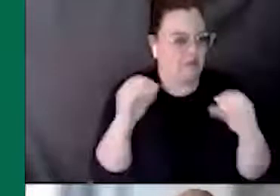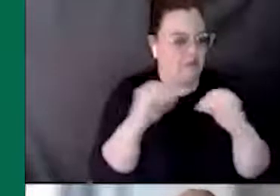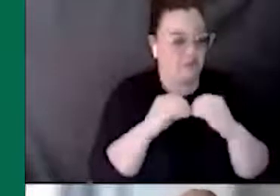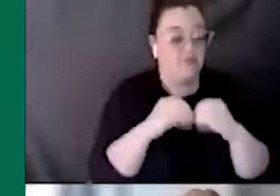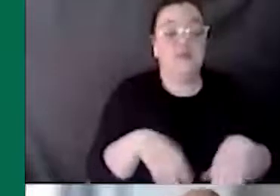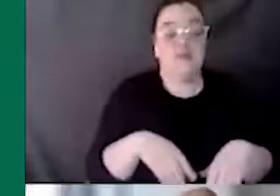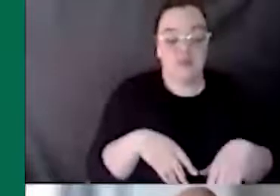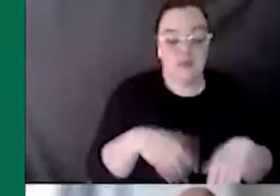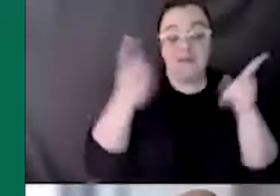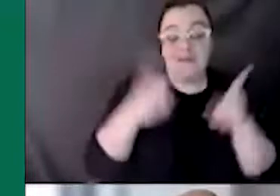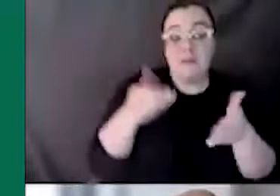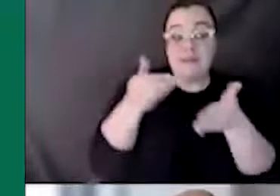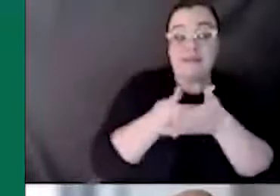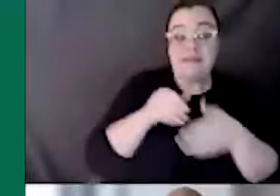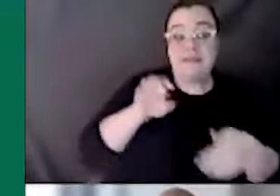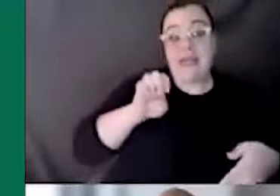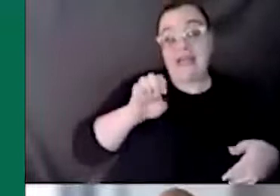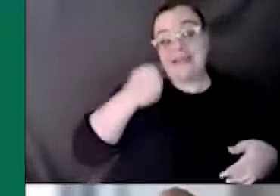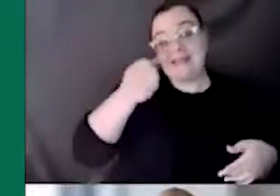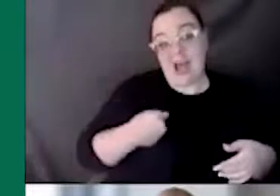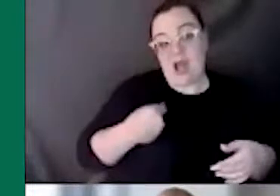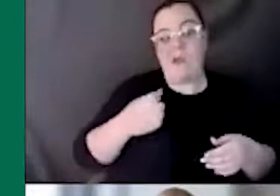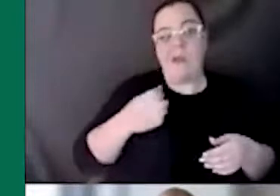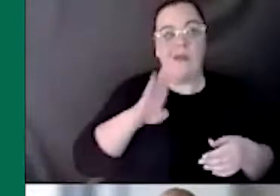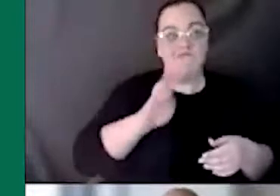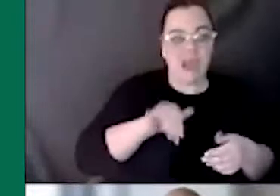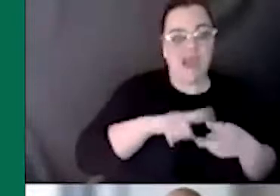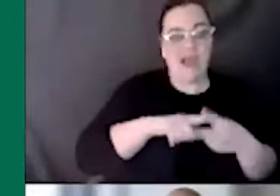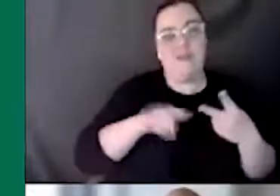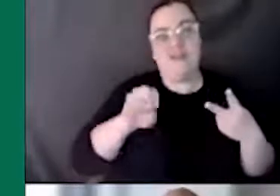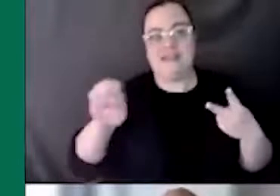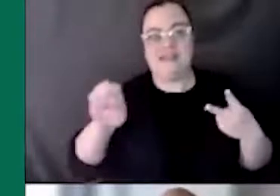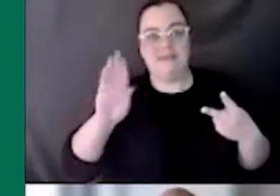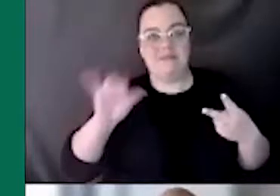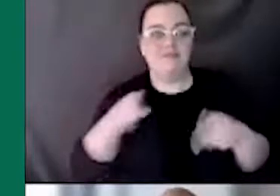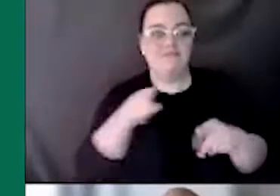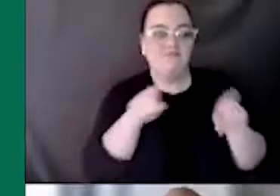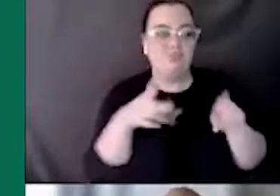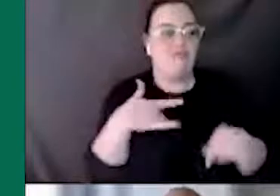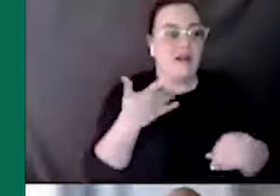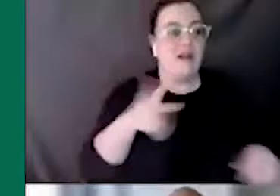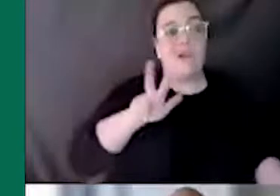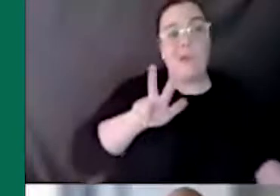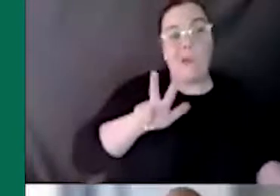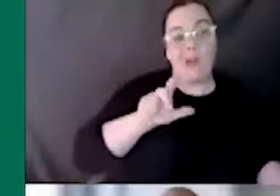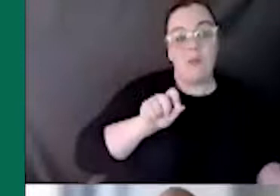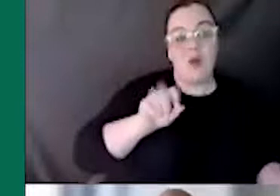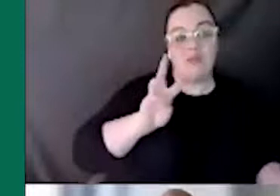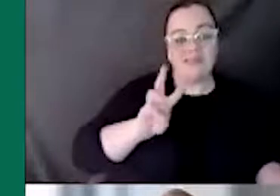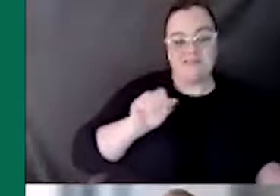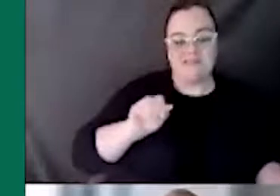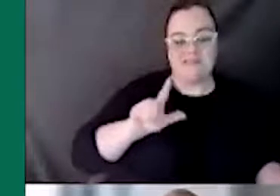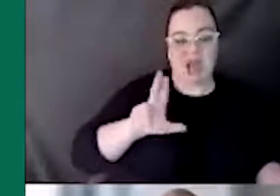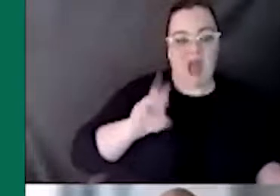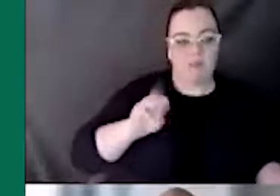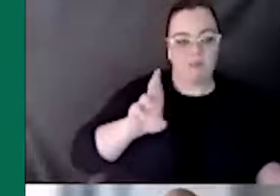happened just nearby. The two most widely felt ones in the Bay Area were this magnitude 3.6 in Alum Rock. That's